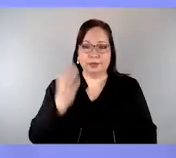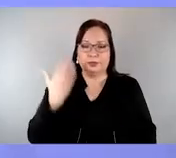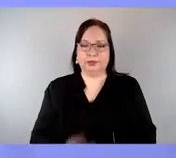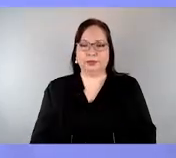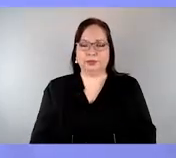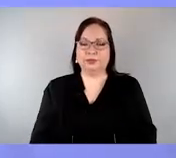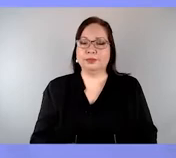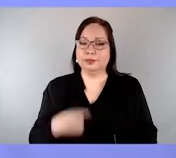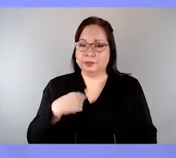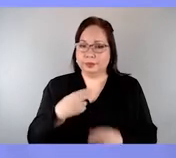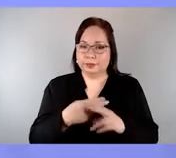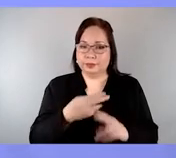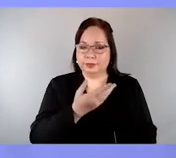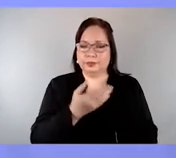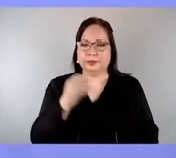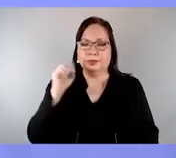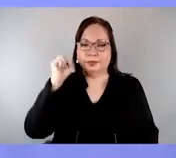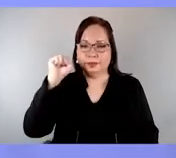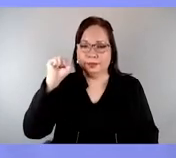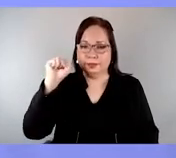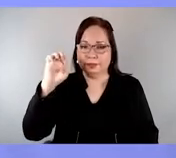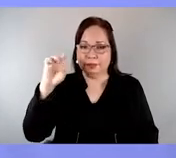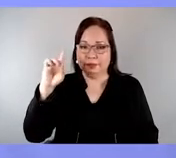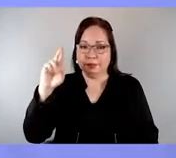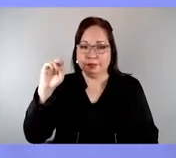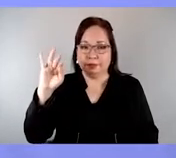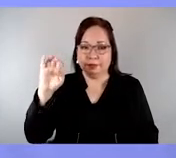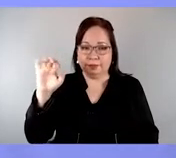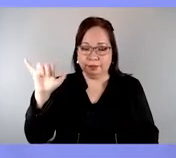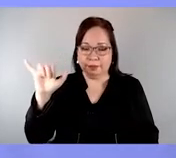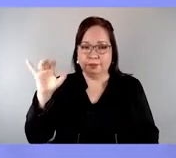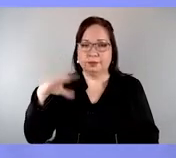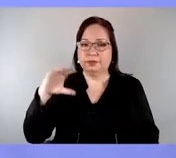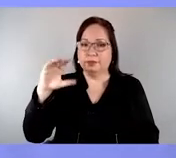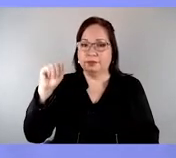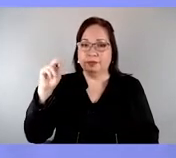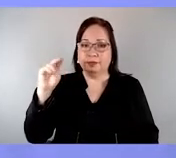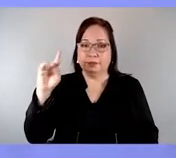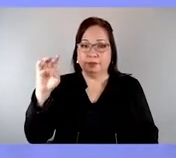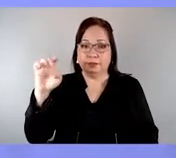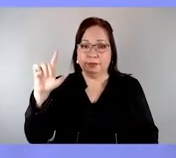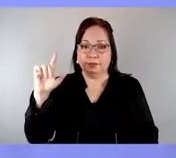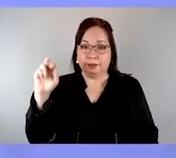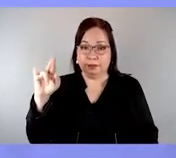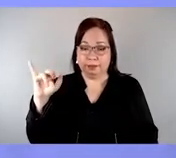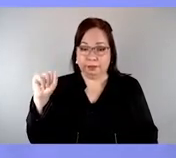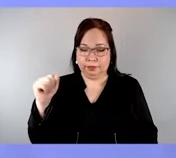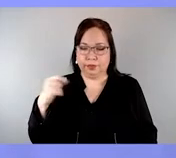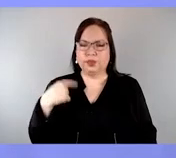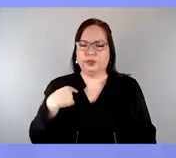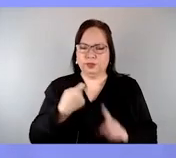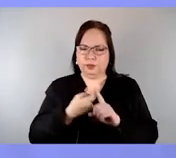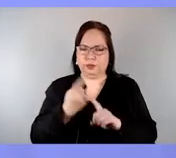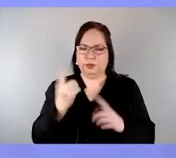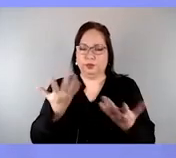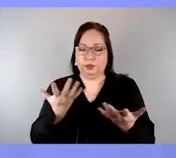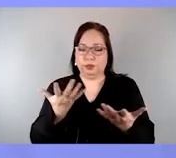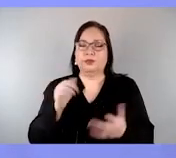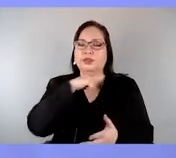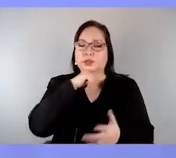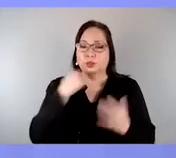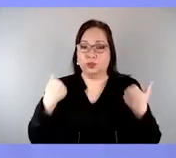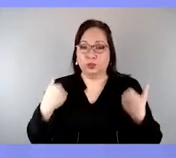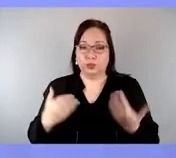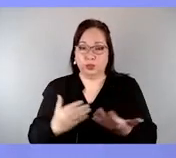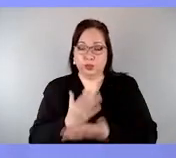Good day. I am Sedfrey Martinez Candelaria, and I'm from the Ateneo Human Rights Center as one of the senior